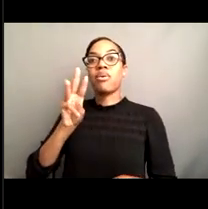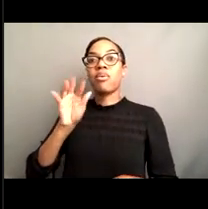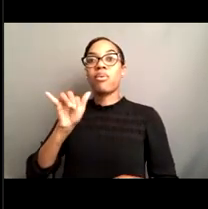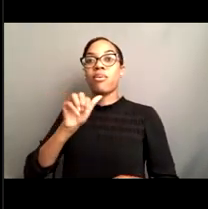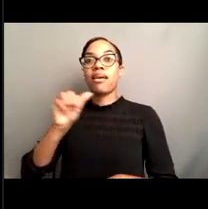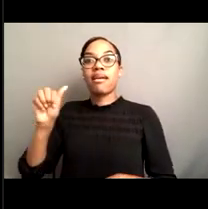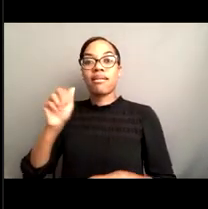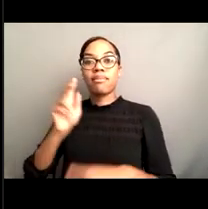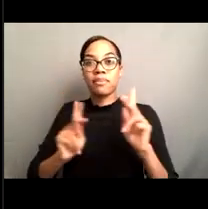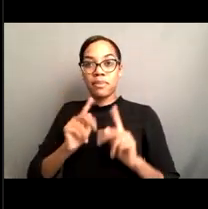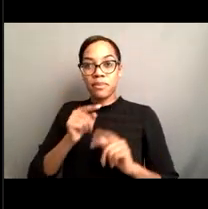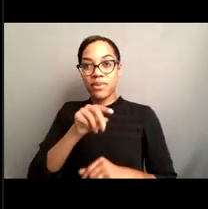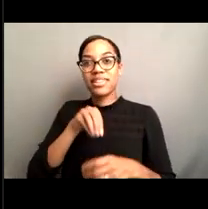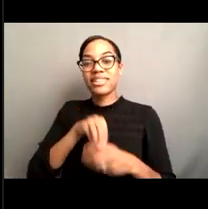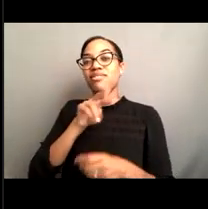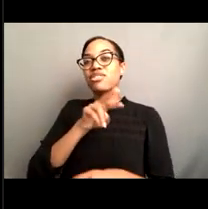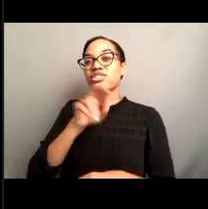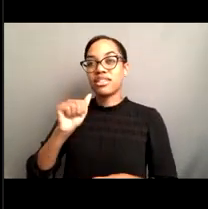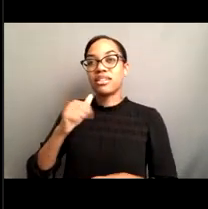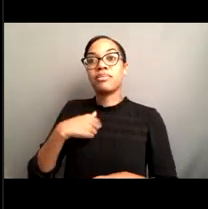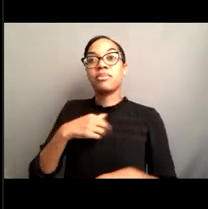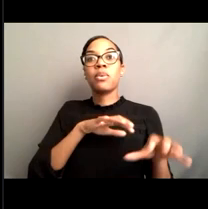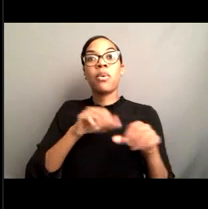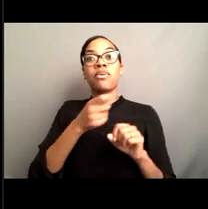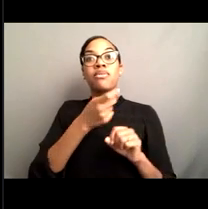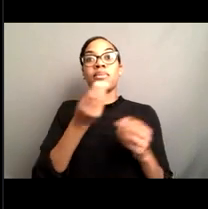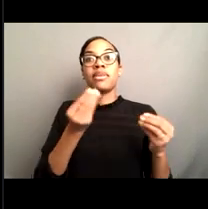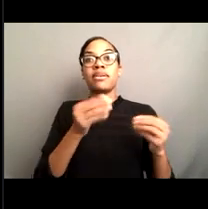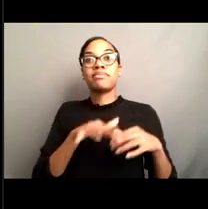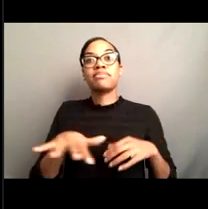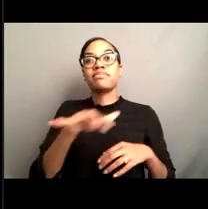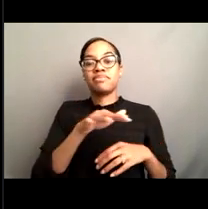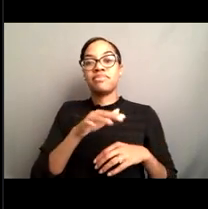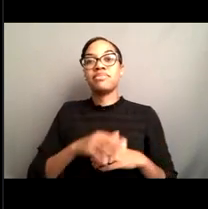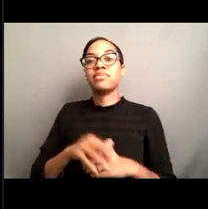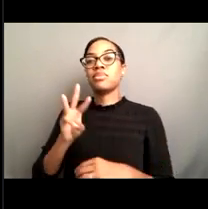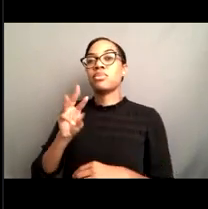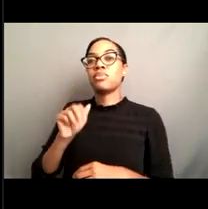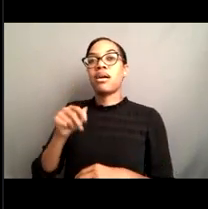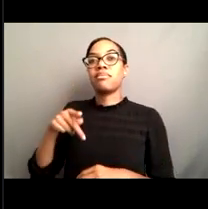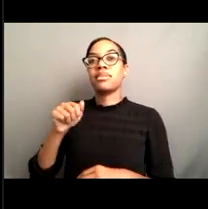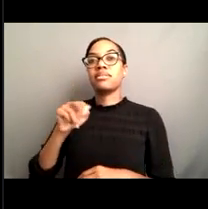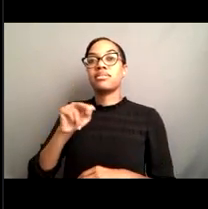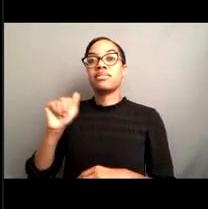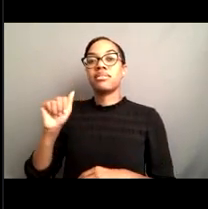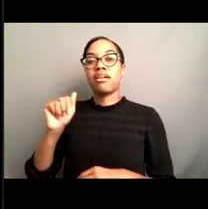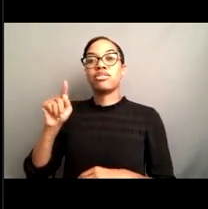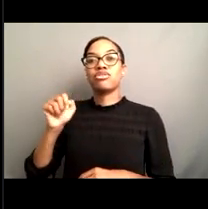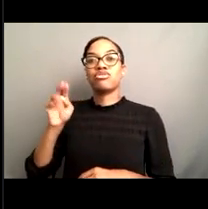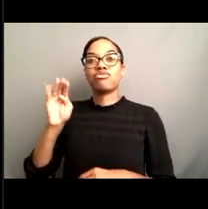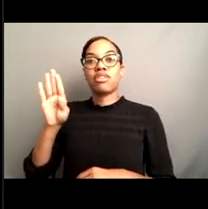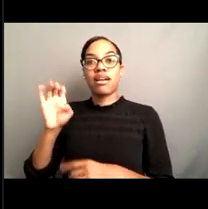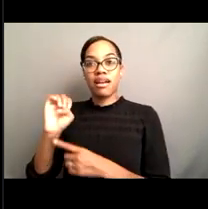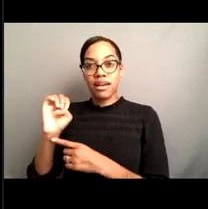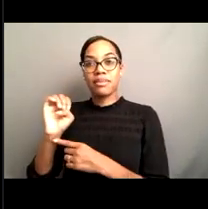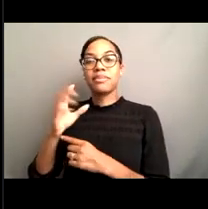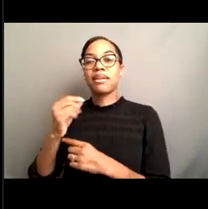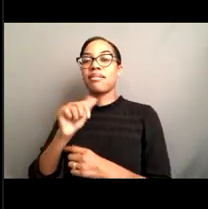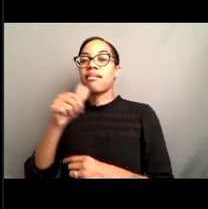Virginia, and we're hosting this webinar from the ancestral lands of the Mashpee Wampanoag Tribe and the Wampanoag Tribe of Gayhead